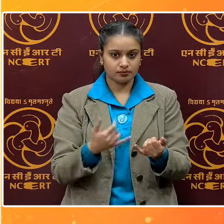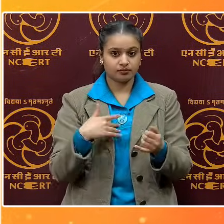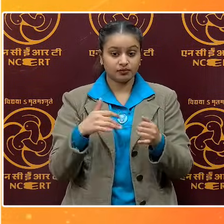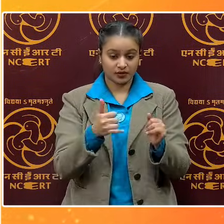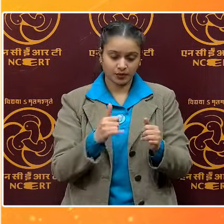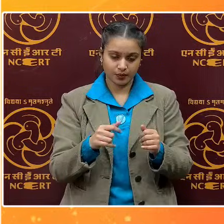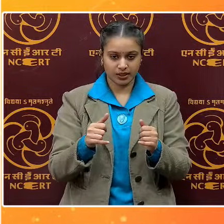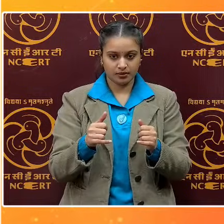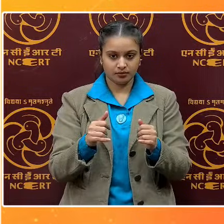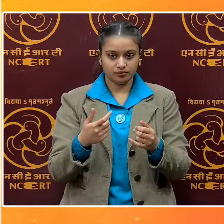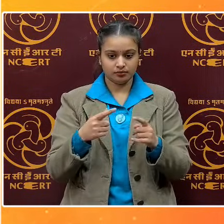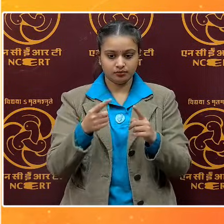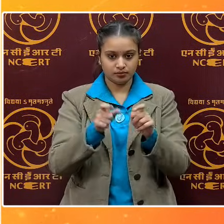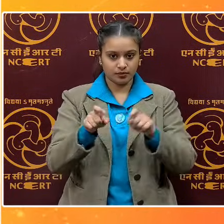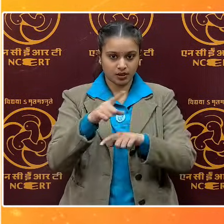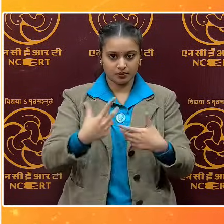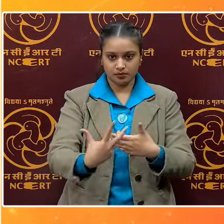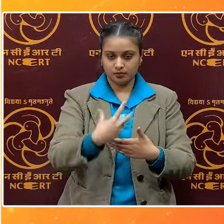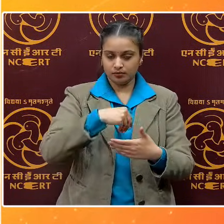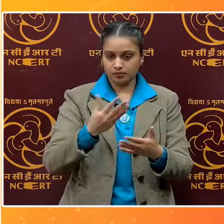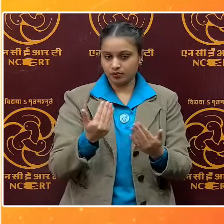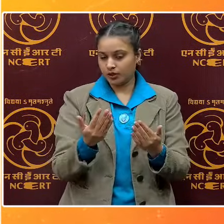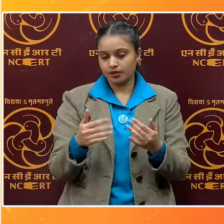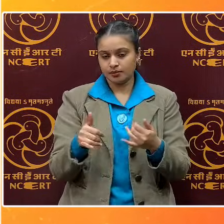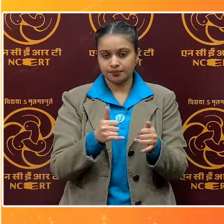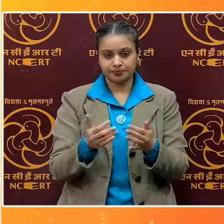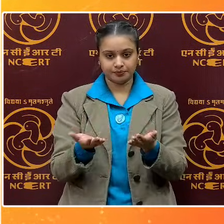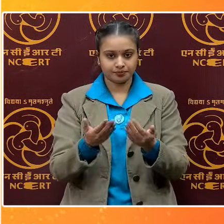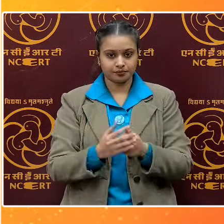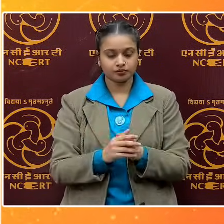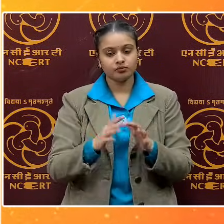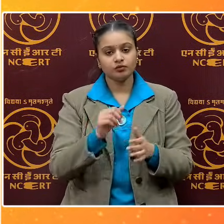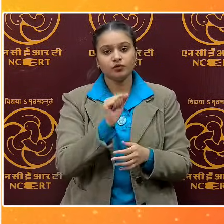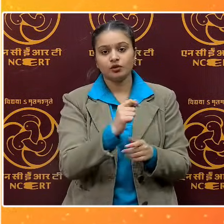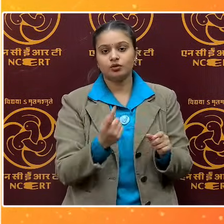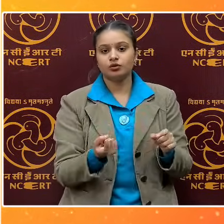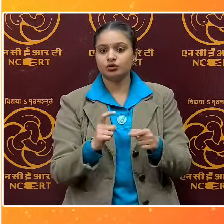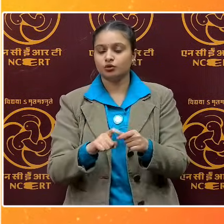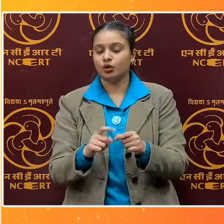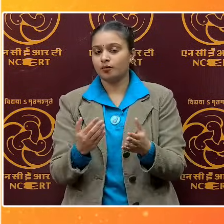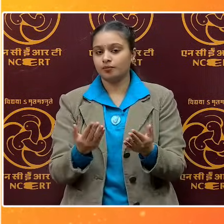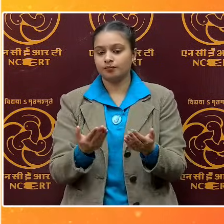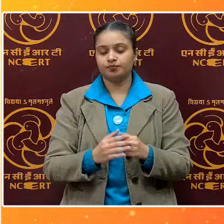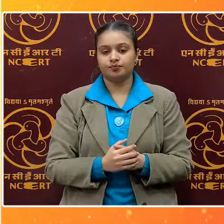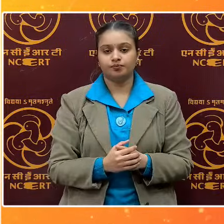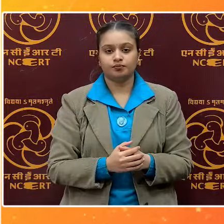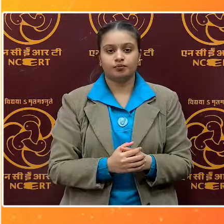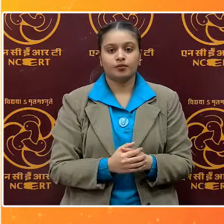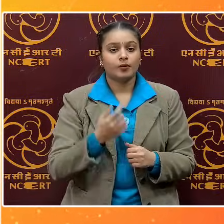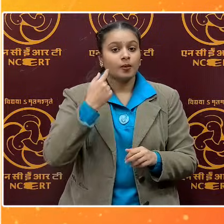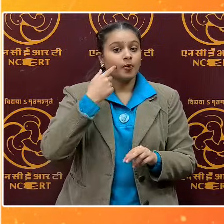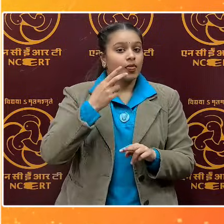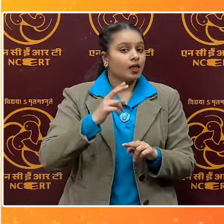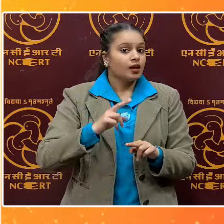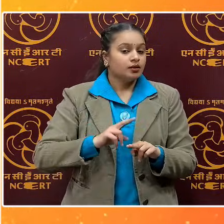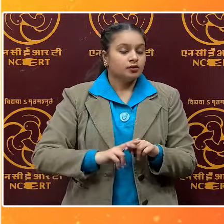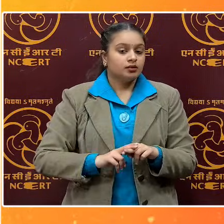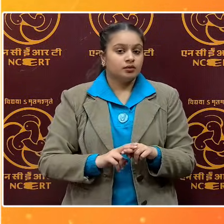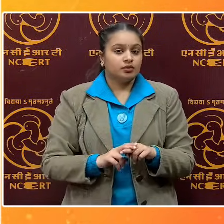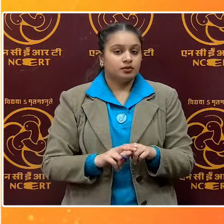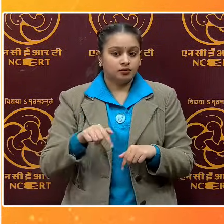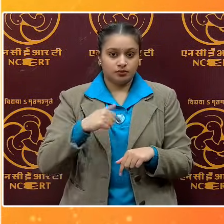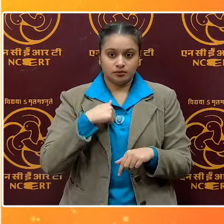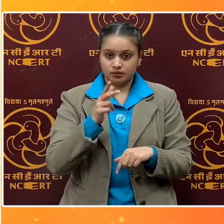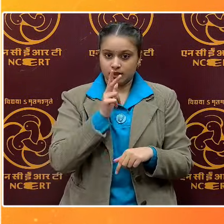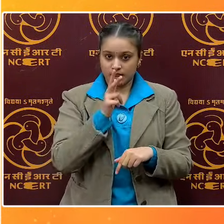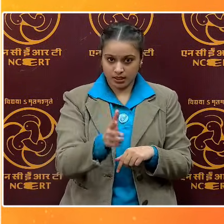a game. Okay. Our viewers can also play a game, and you can also join in, Harpreet. Yes. So if I'm